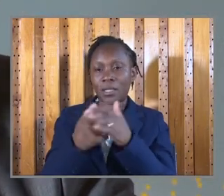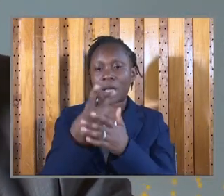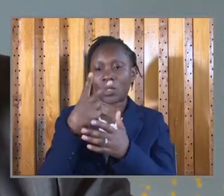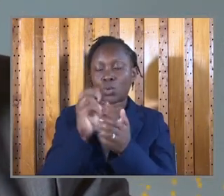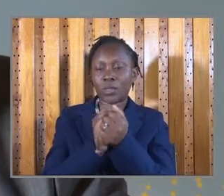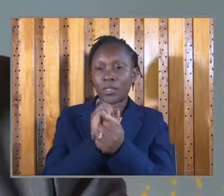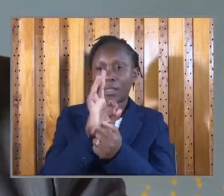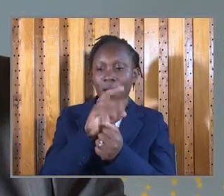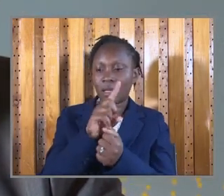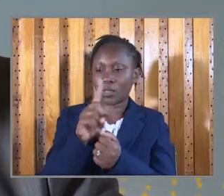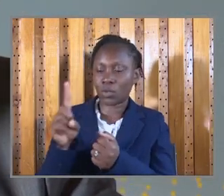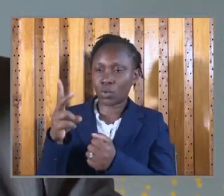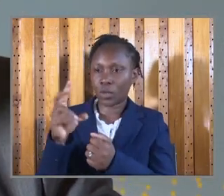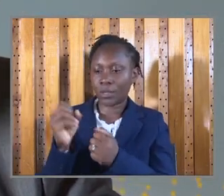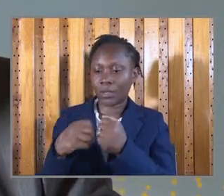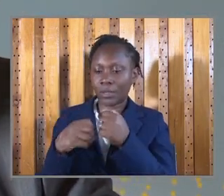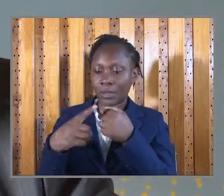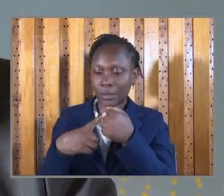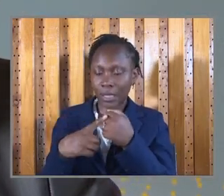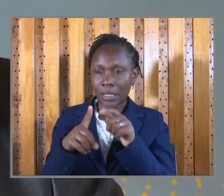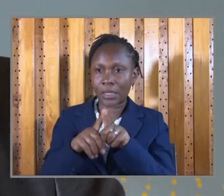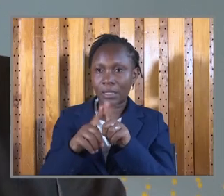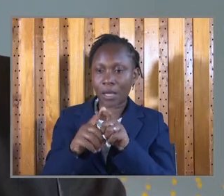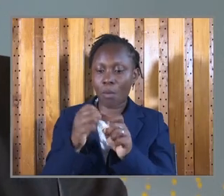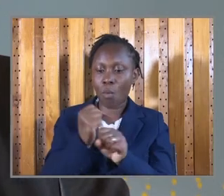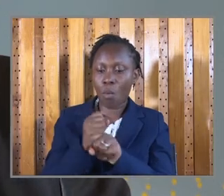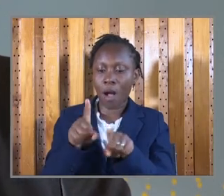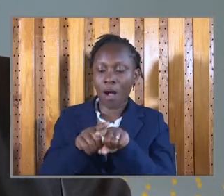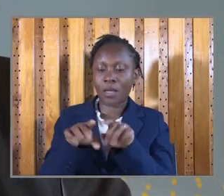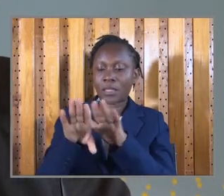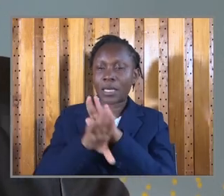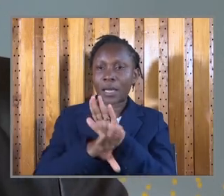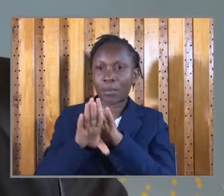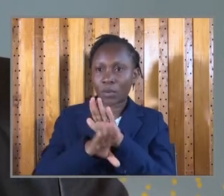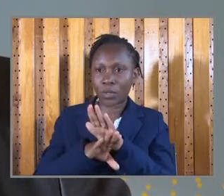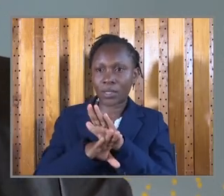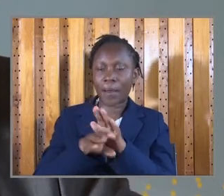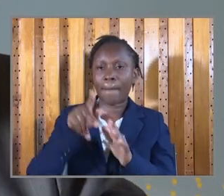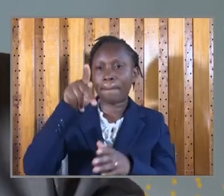2017. He has also served as a deputy prime minister in Netherlands,